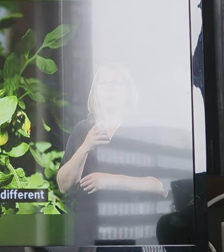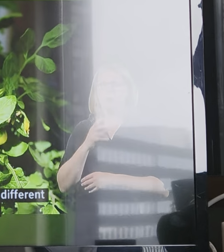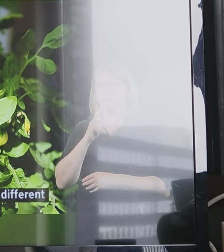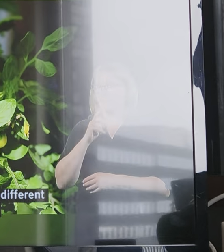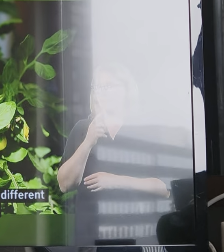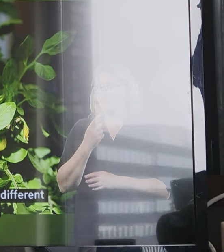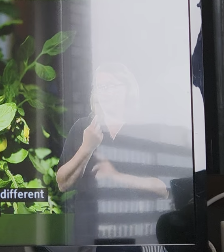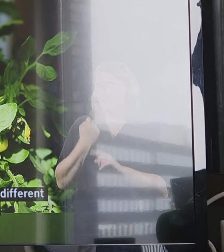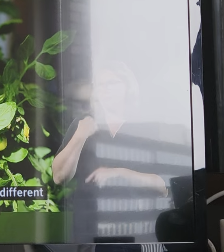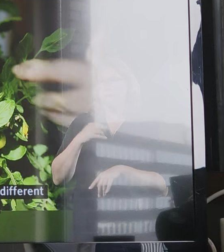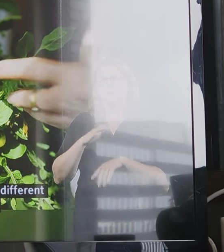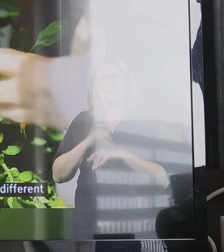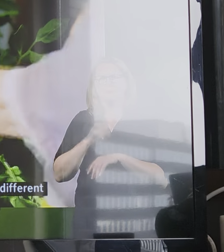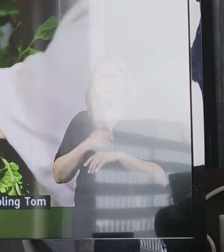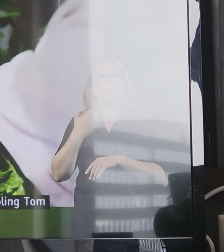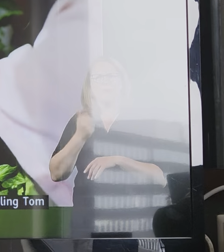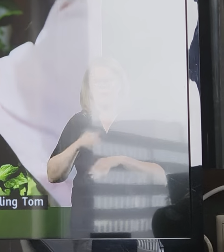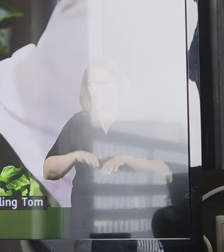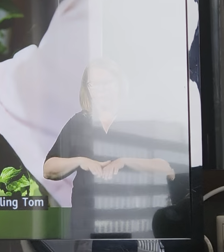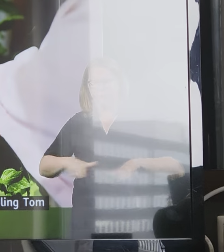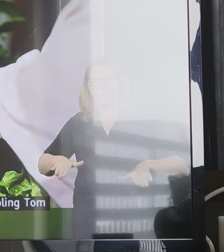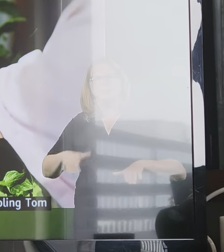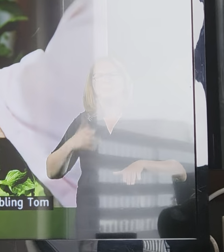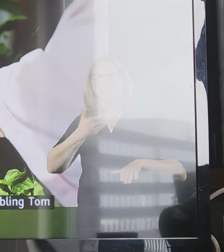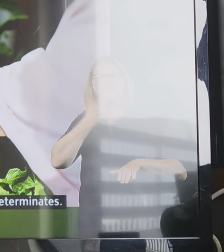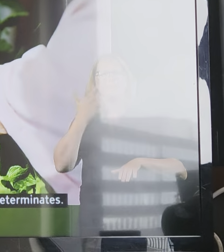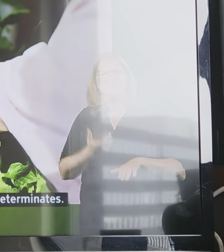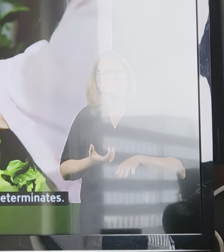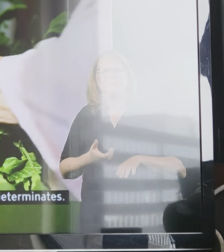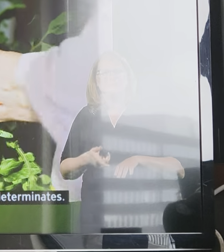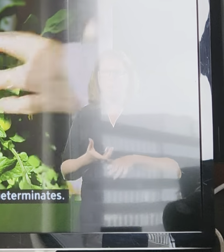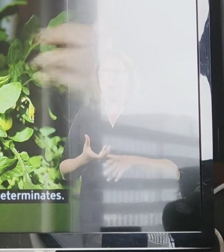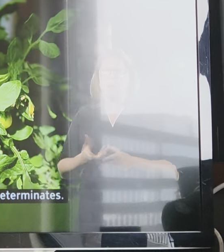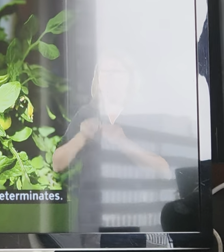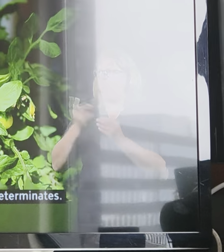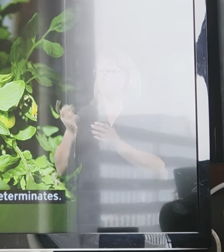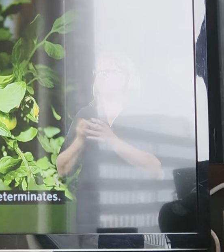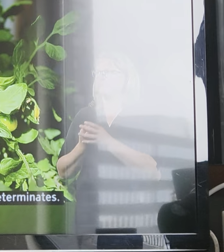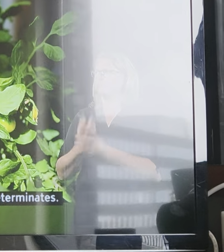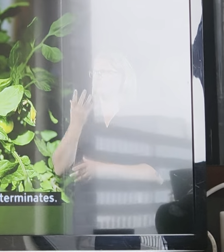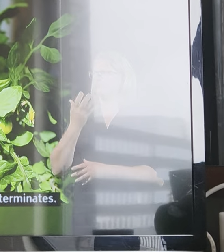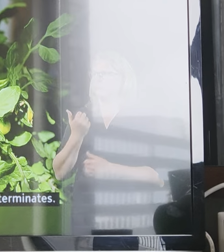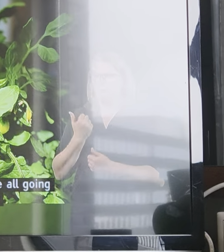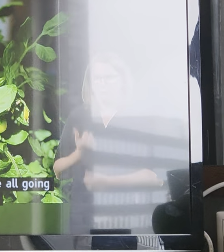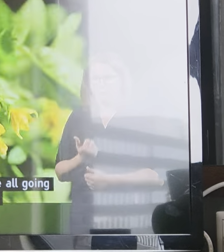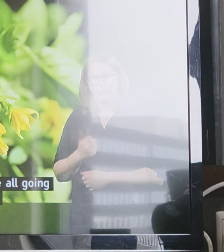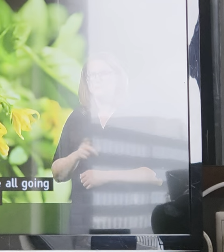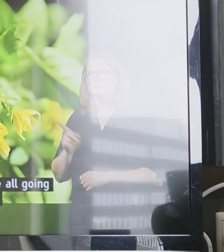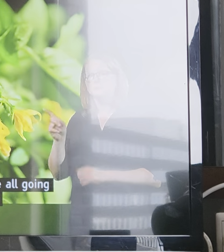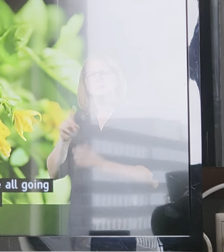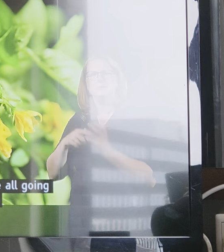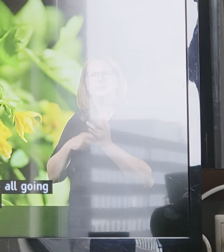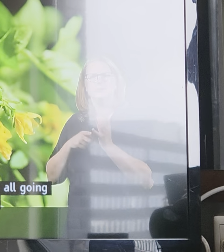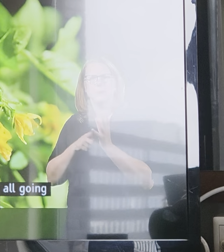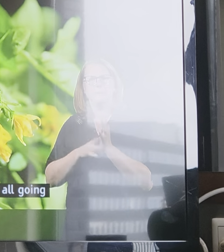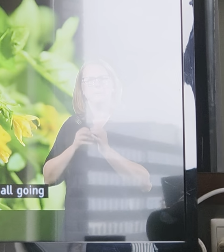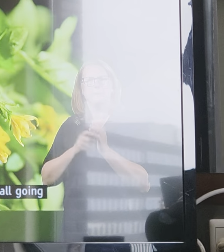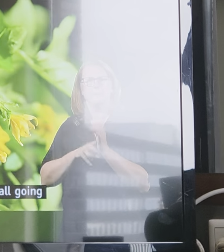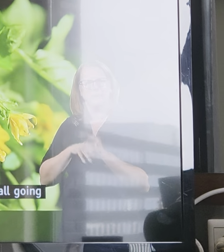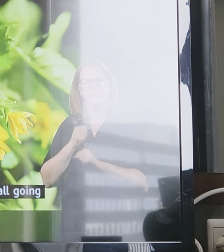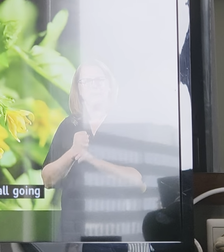difference. I'm growing lots of different tomatoes, but this one is Tumbling Tom. And these ones are determinates. It means